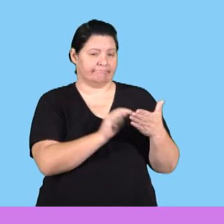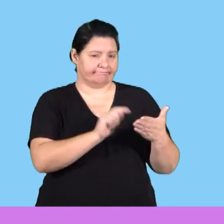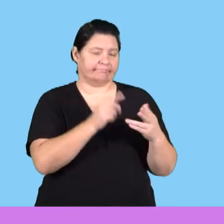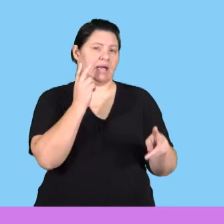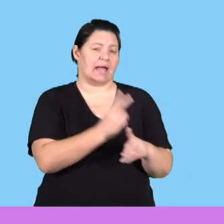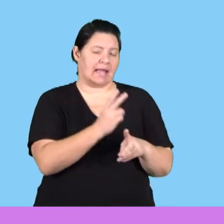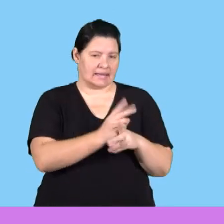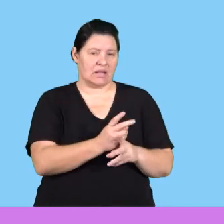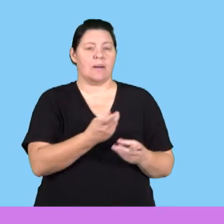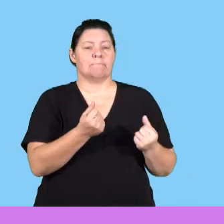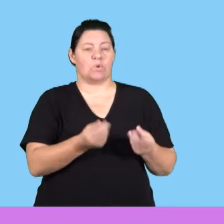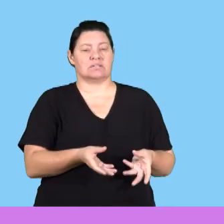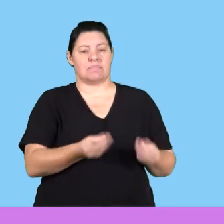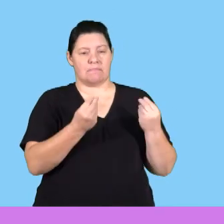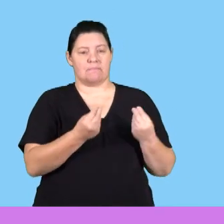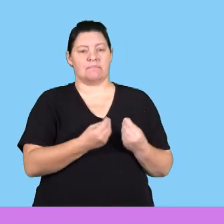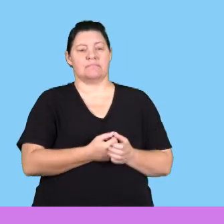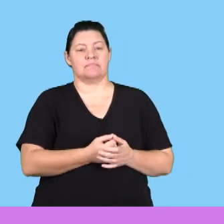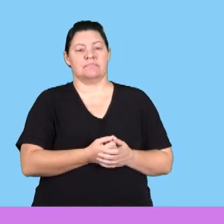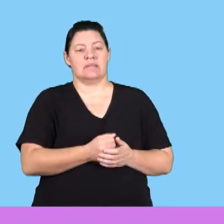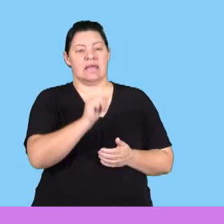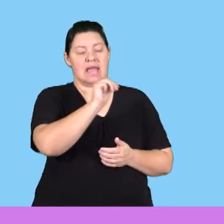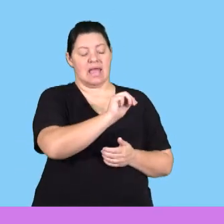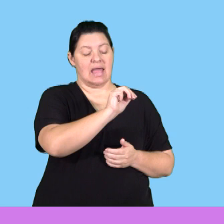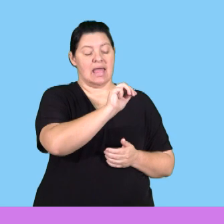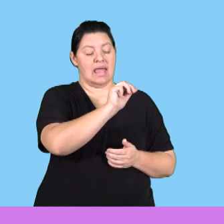together once more just to get the price. It's